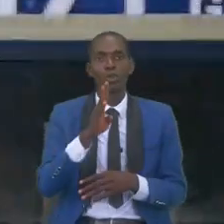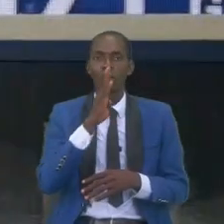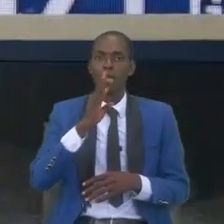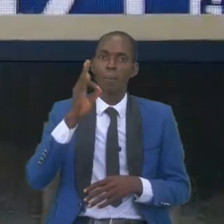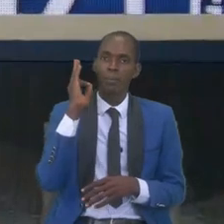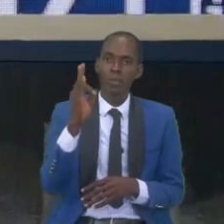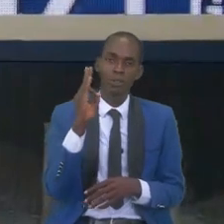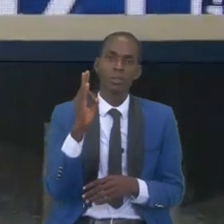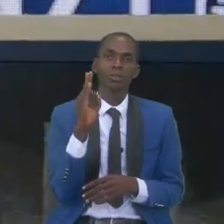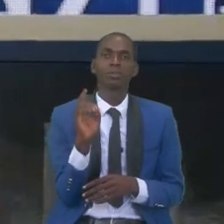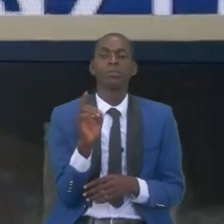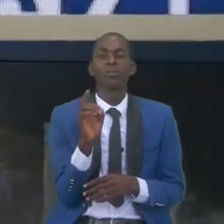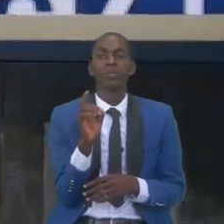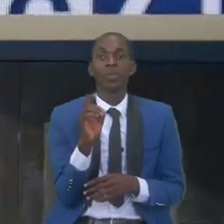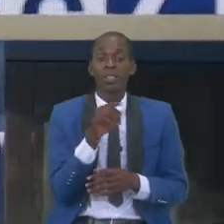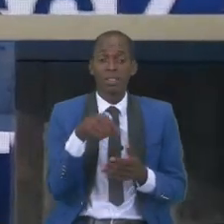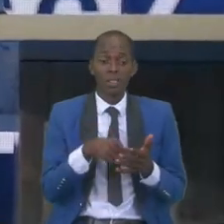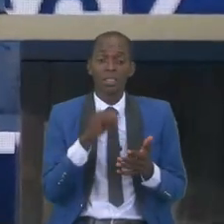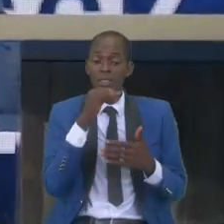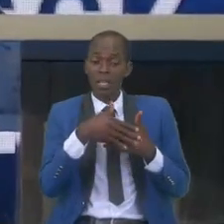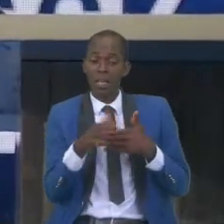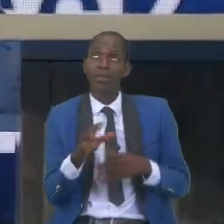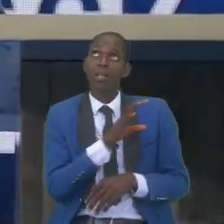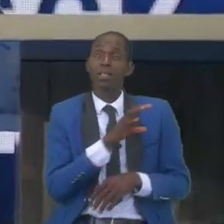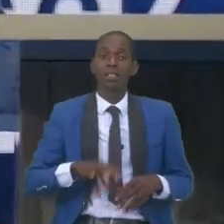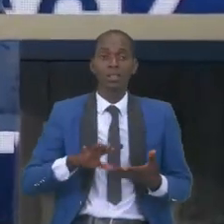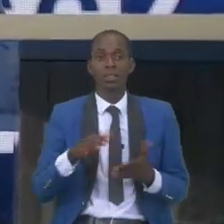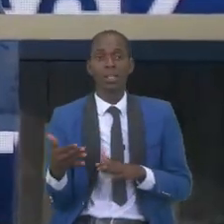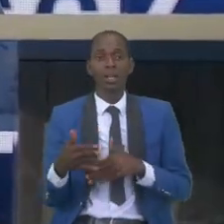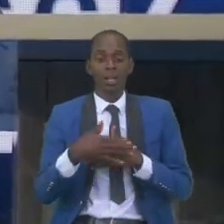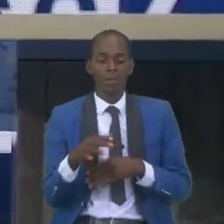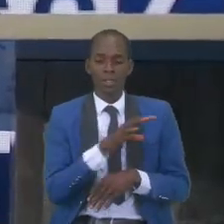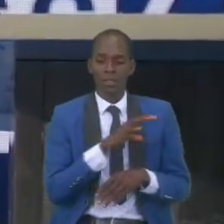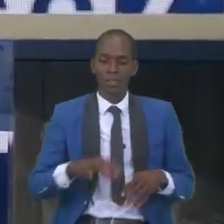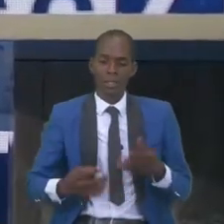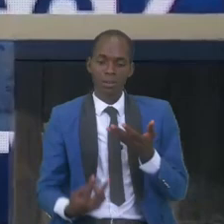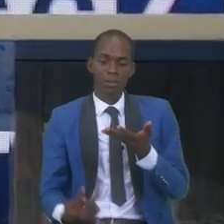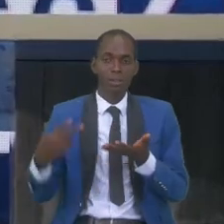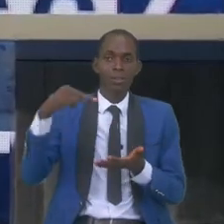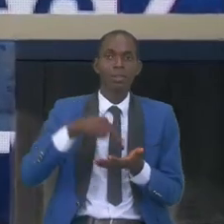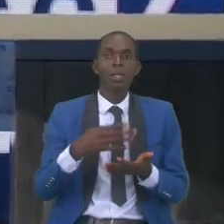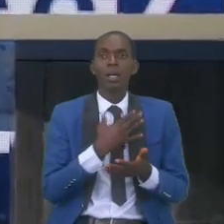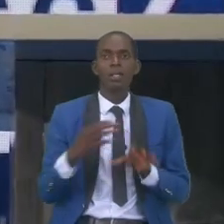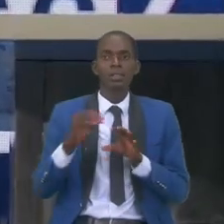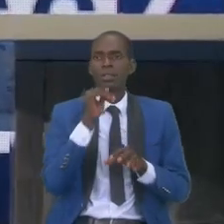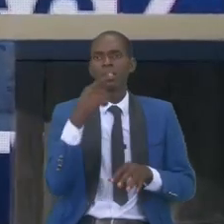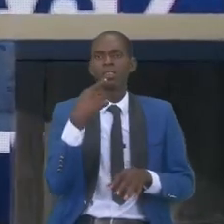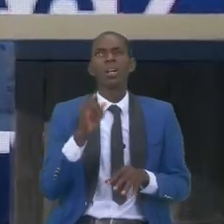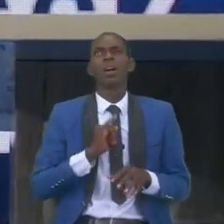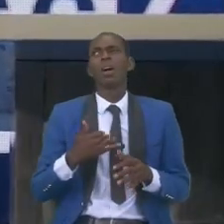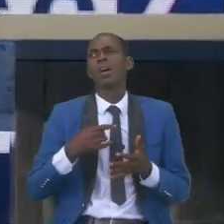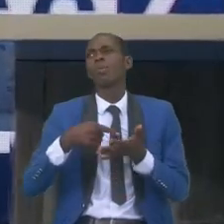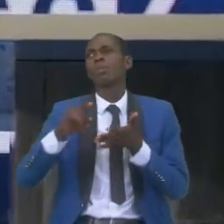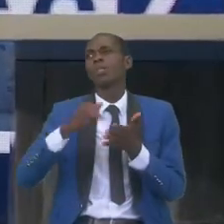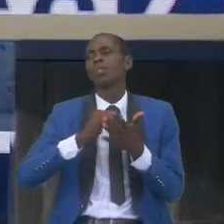be preached. This after his death. This after his resurrection. And he didn't say, I paid it all. Tell